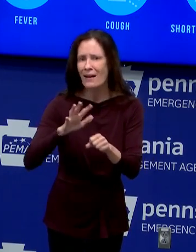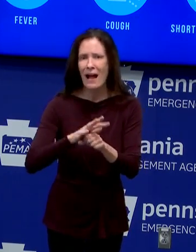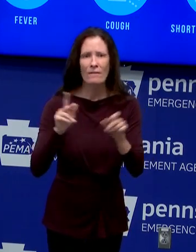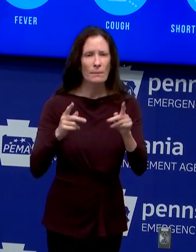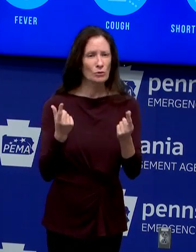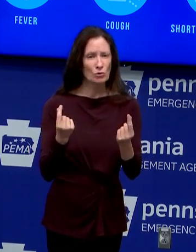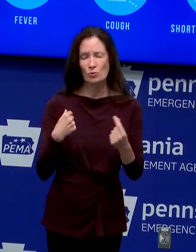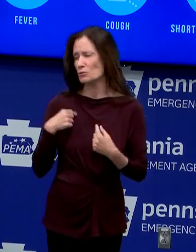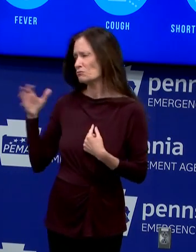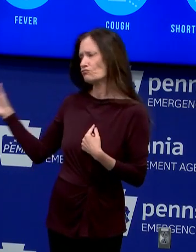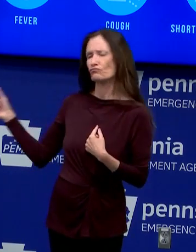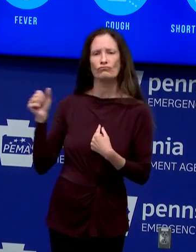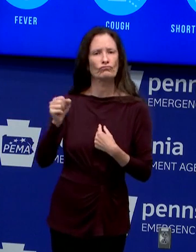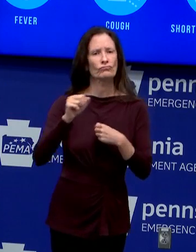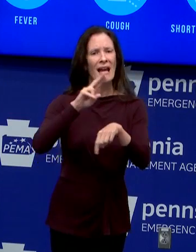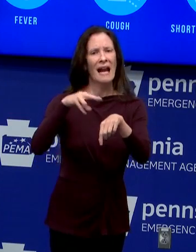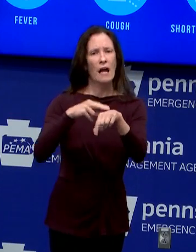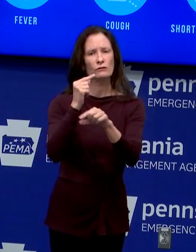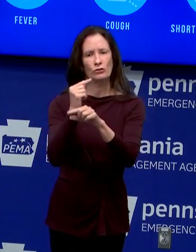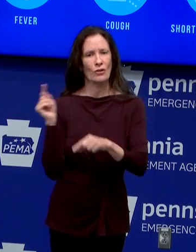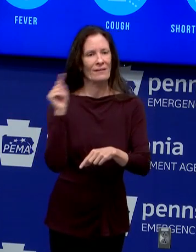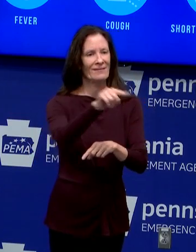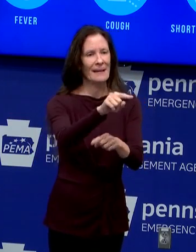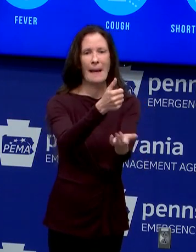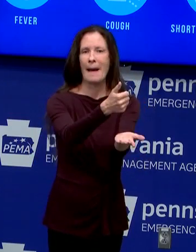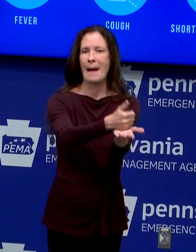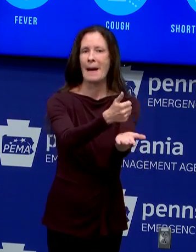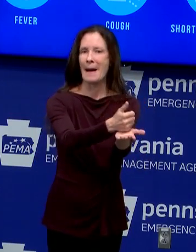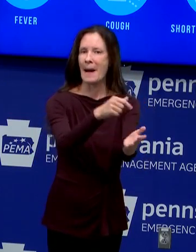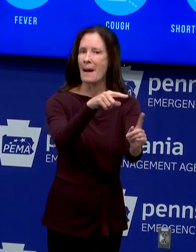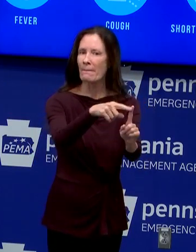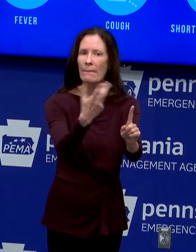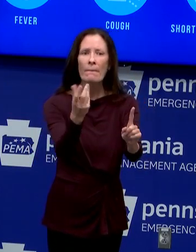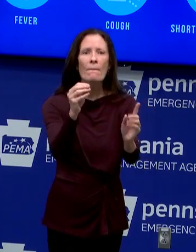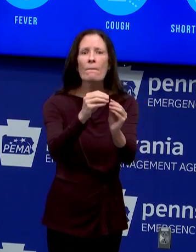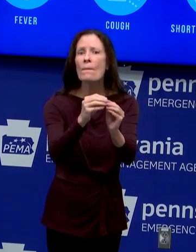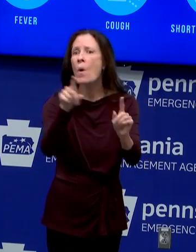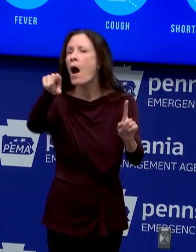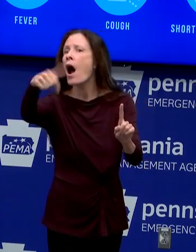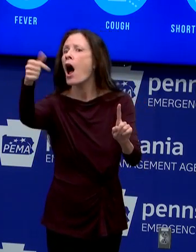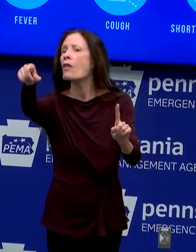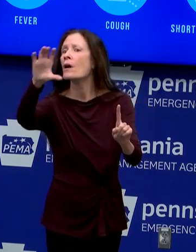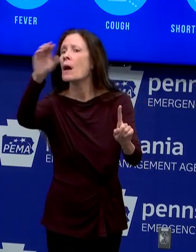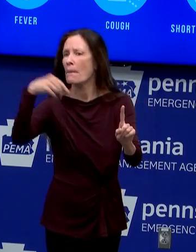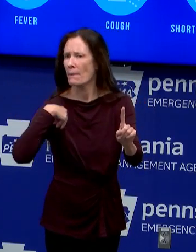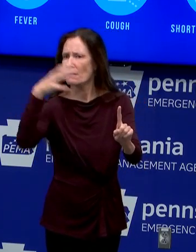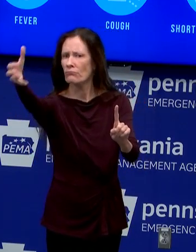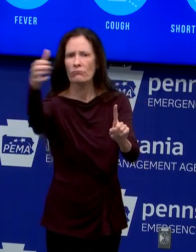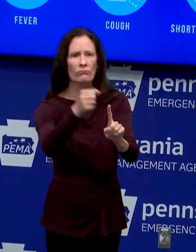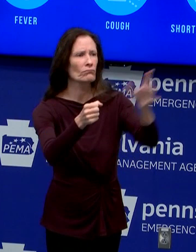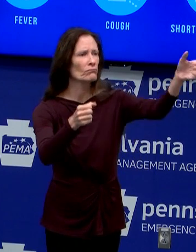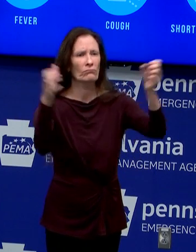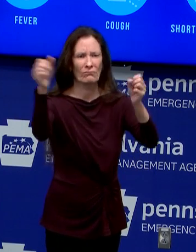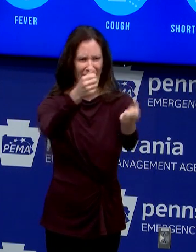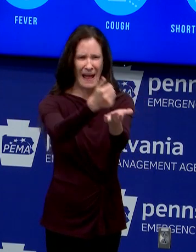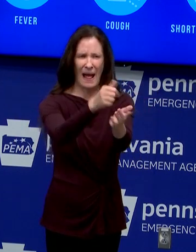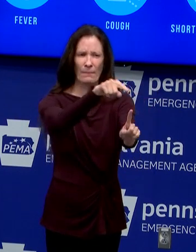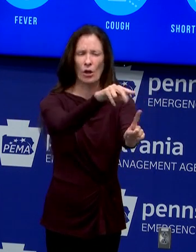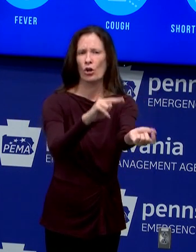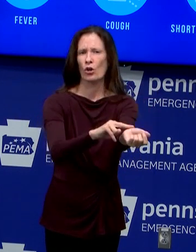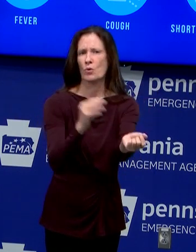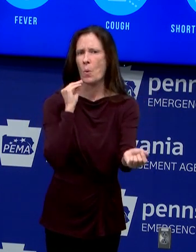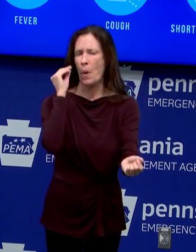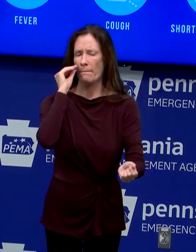be in other places and now is in Brighton. As you know, the state statute, this is from the Post-Gazette, gives the